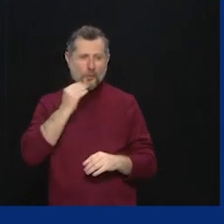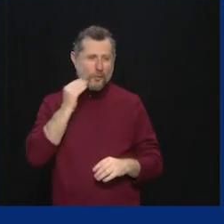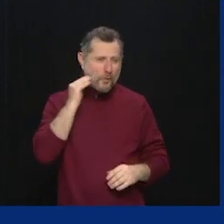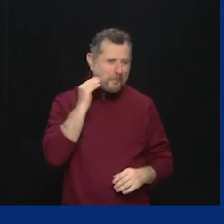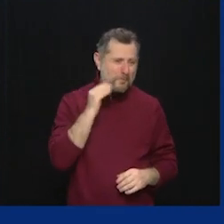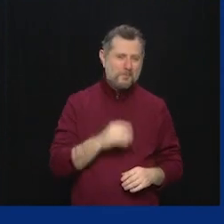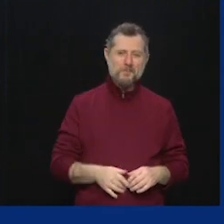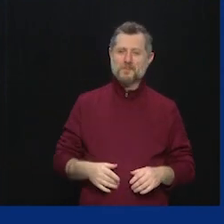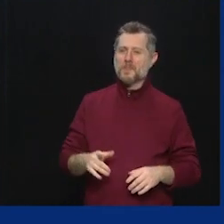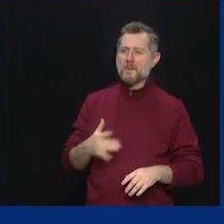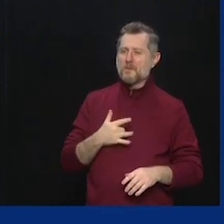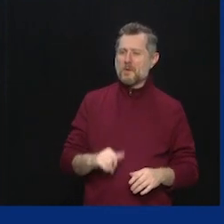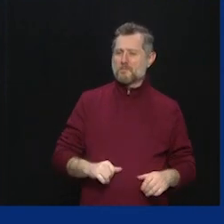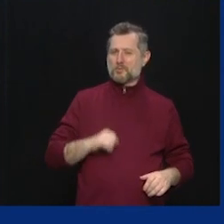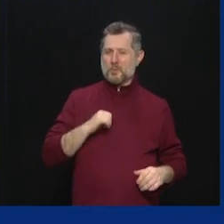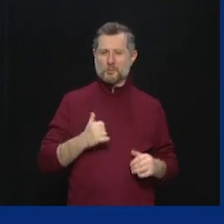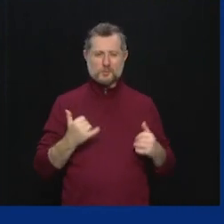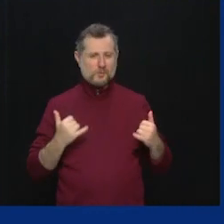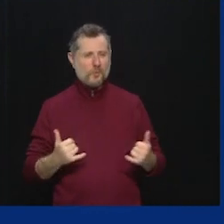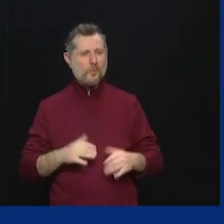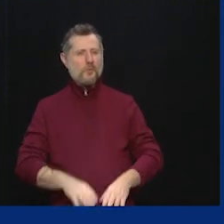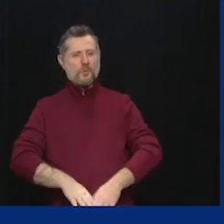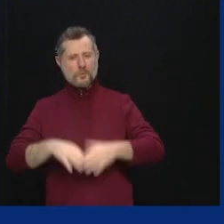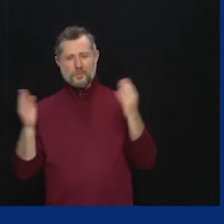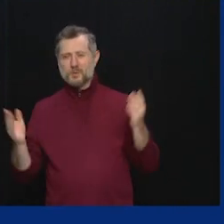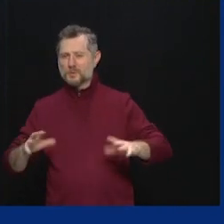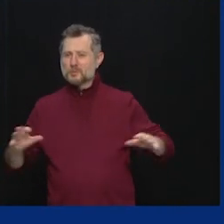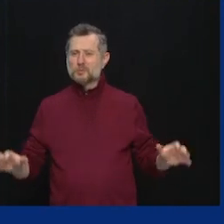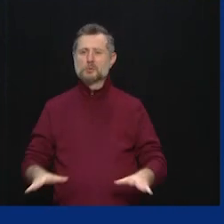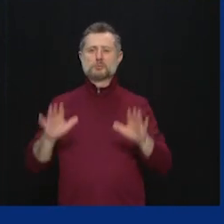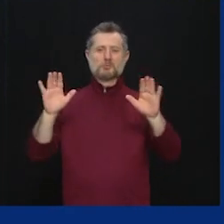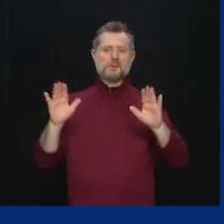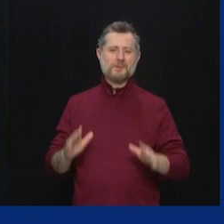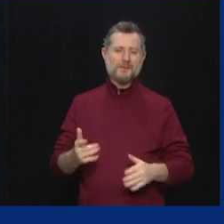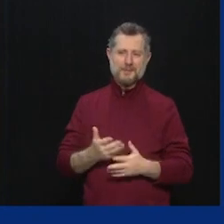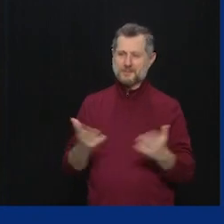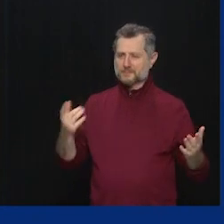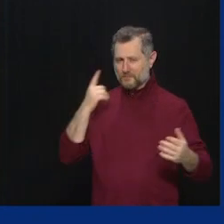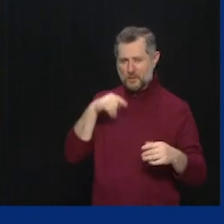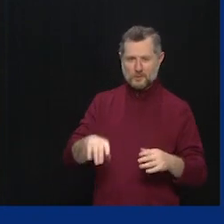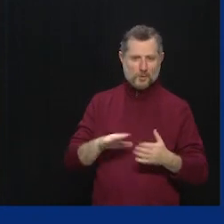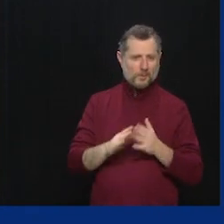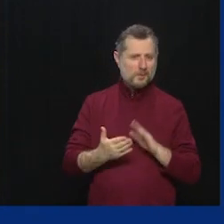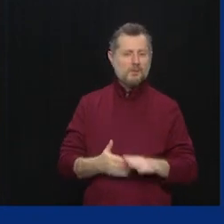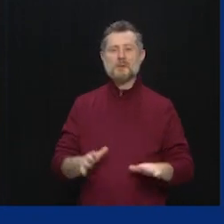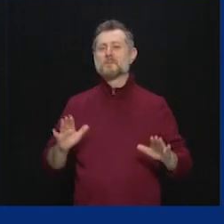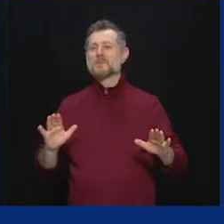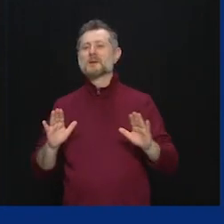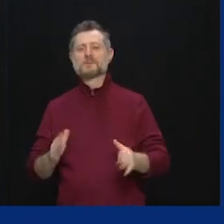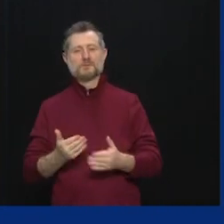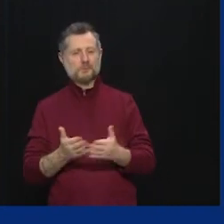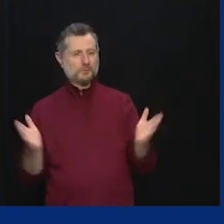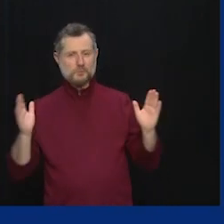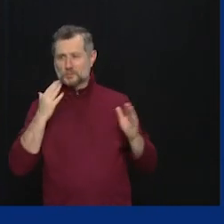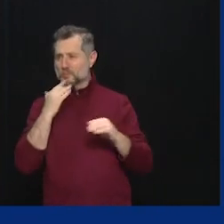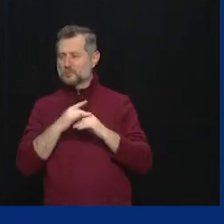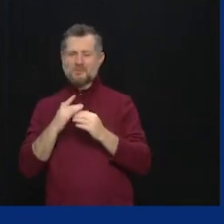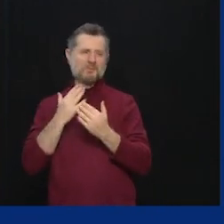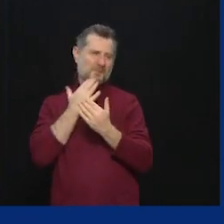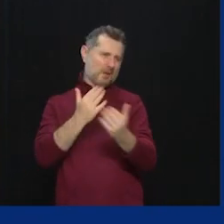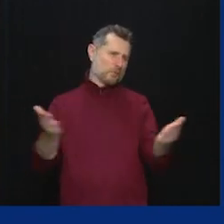open it up and begin to do tremendous things for this community with this tremendous, tremendous arena. Thank you all very much.